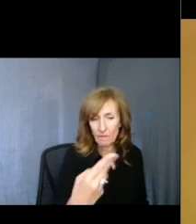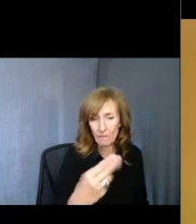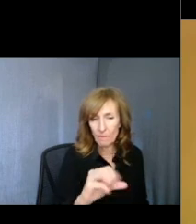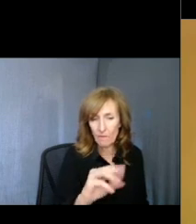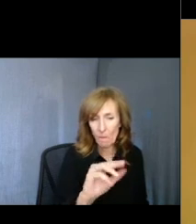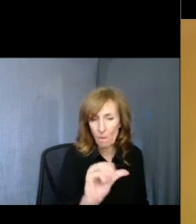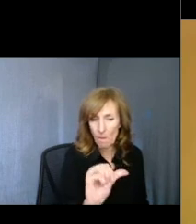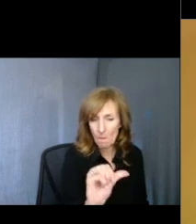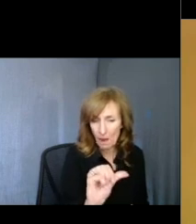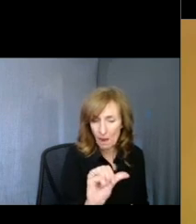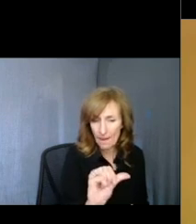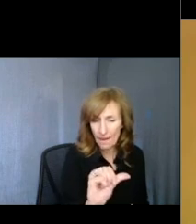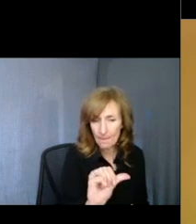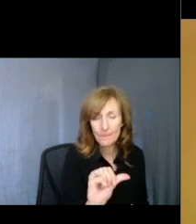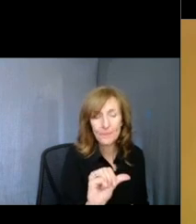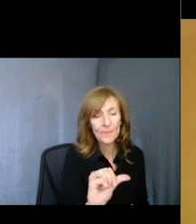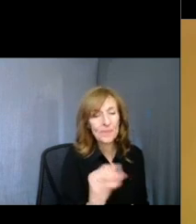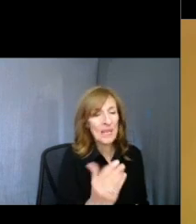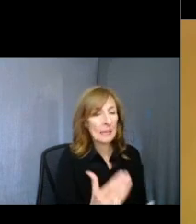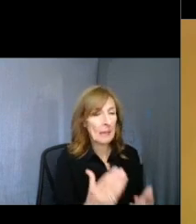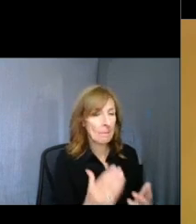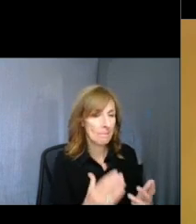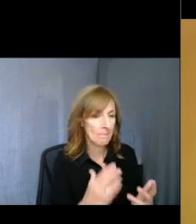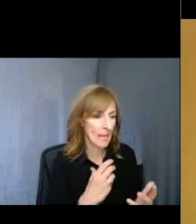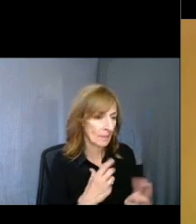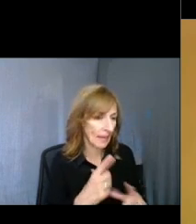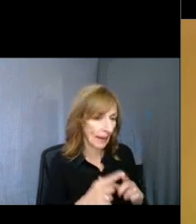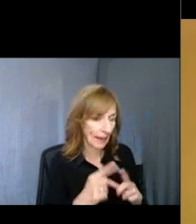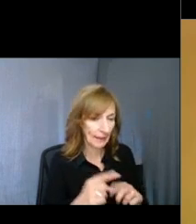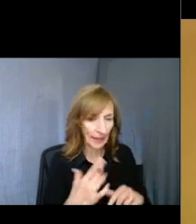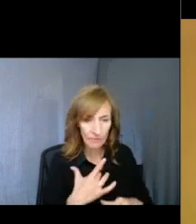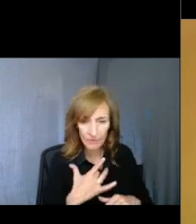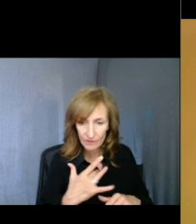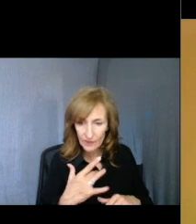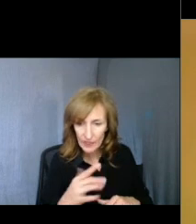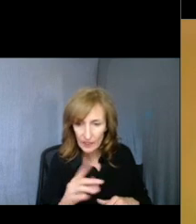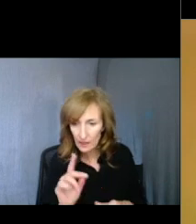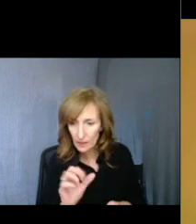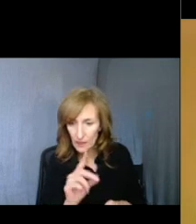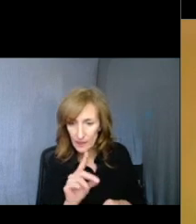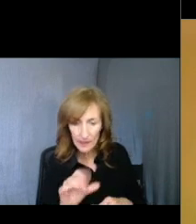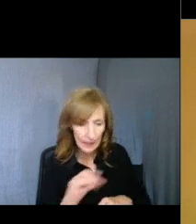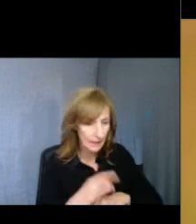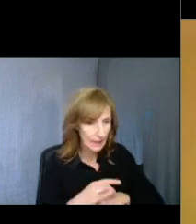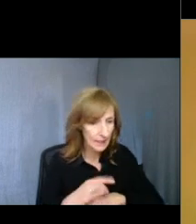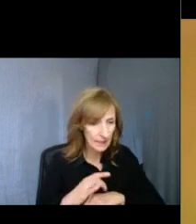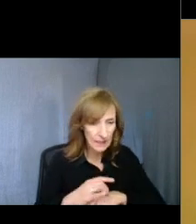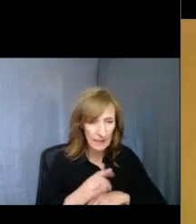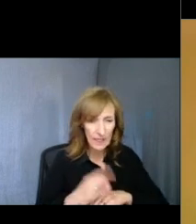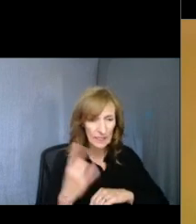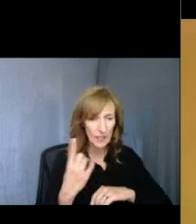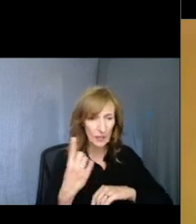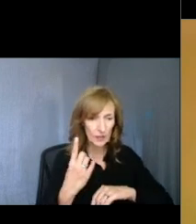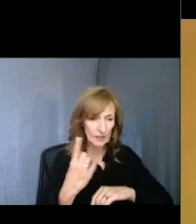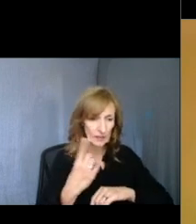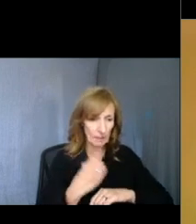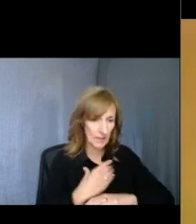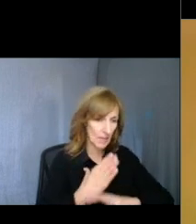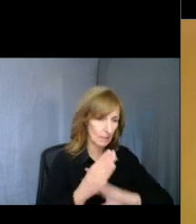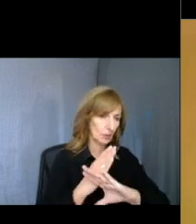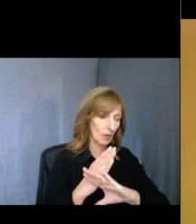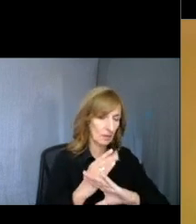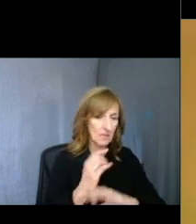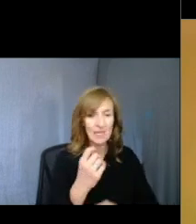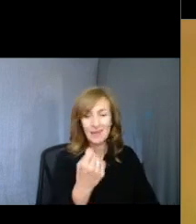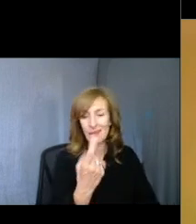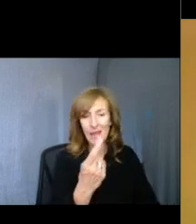but maybe I'm having trouble palpating them. I might want to know, is there a stone or something obstructing? Yes, x-rays are pretty good for